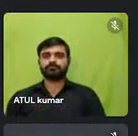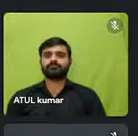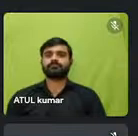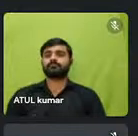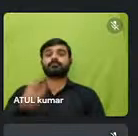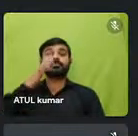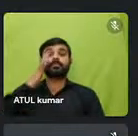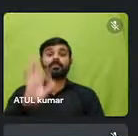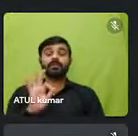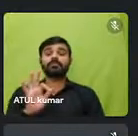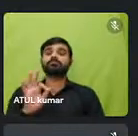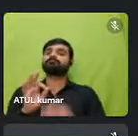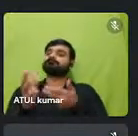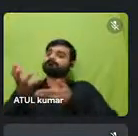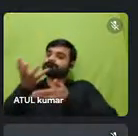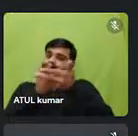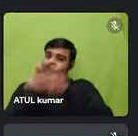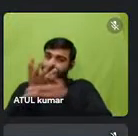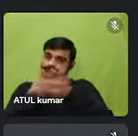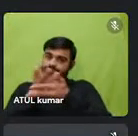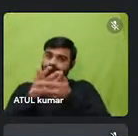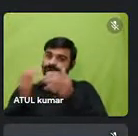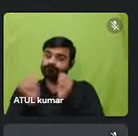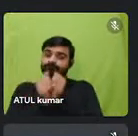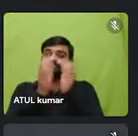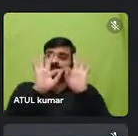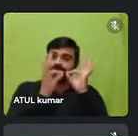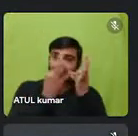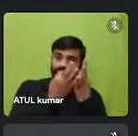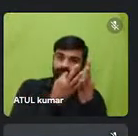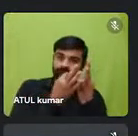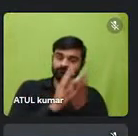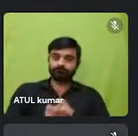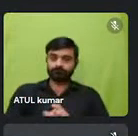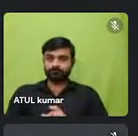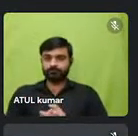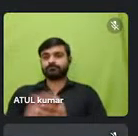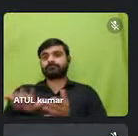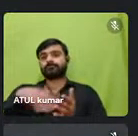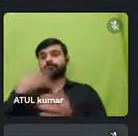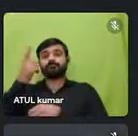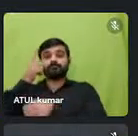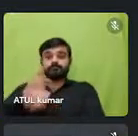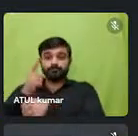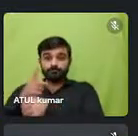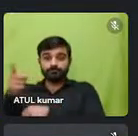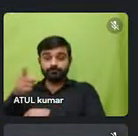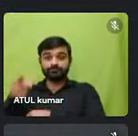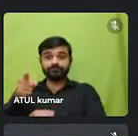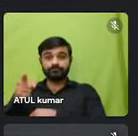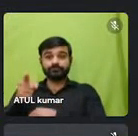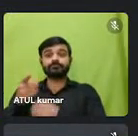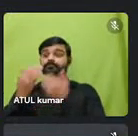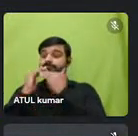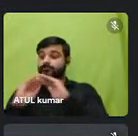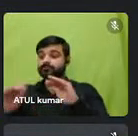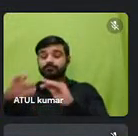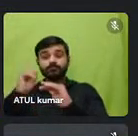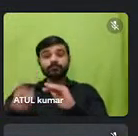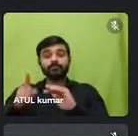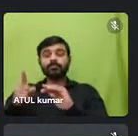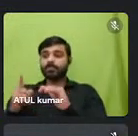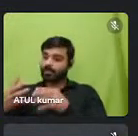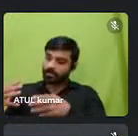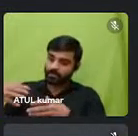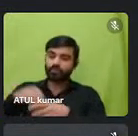It's important to discuss with families and with teachers that the child has to learn